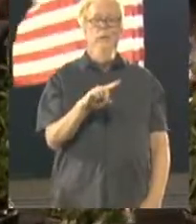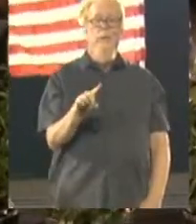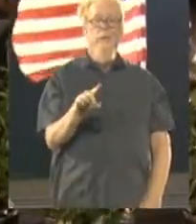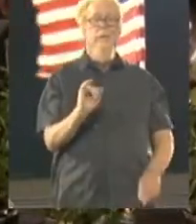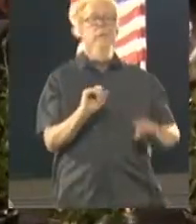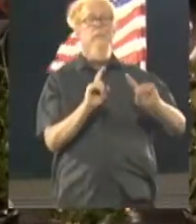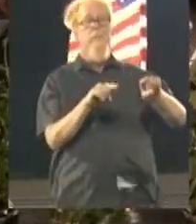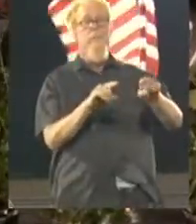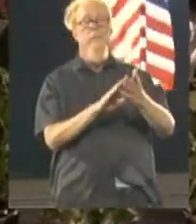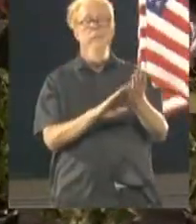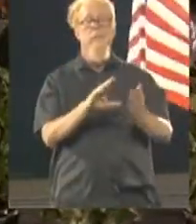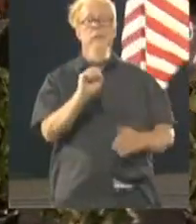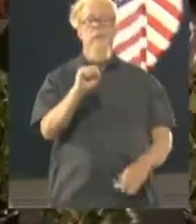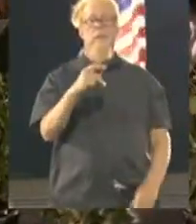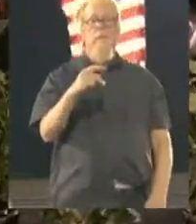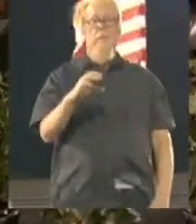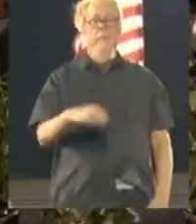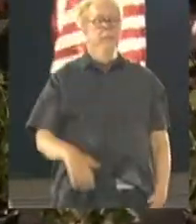St. Philip's College.